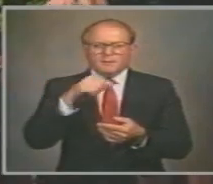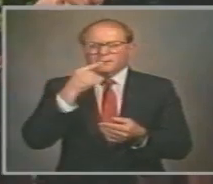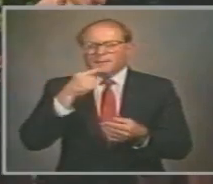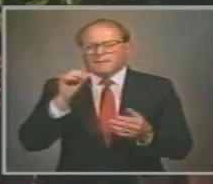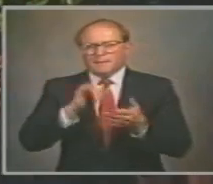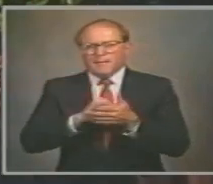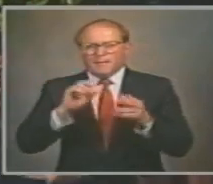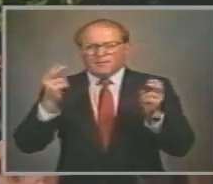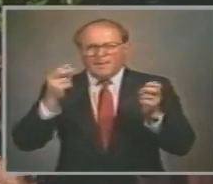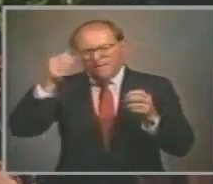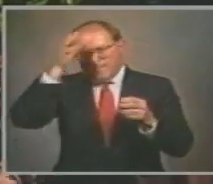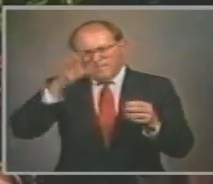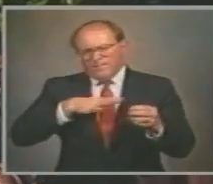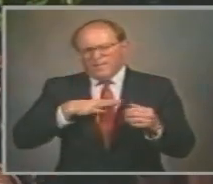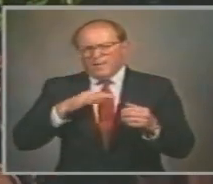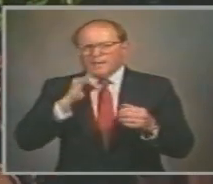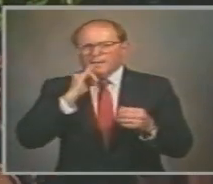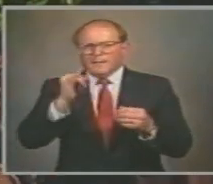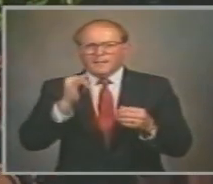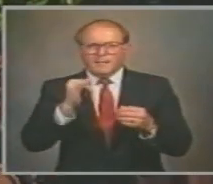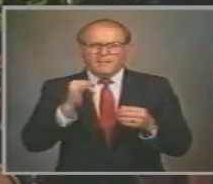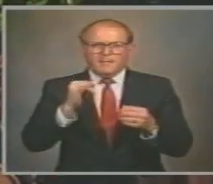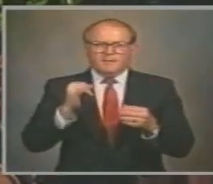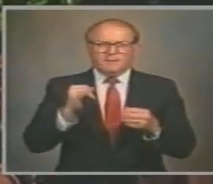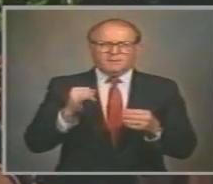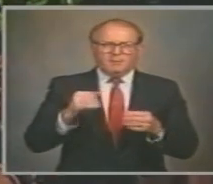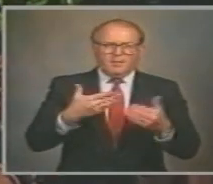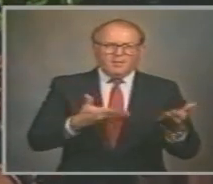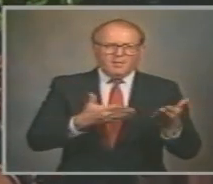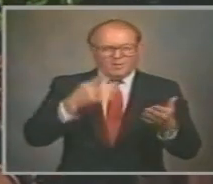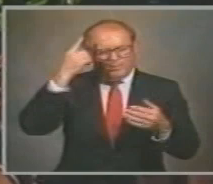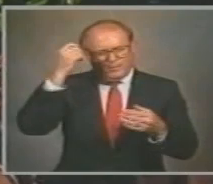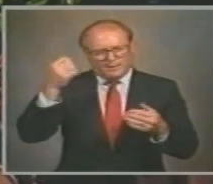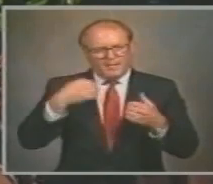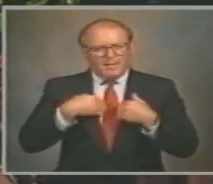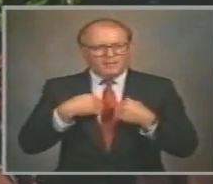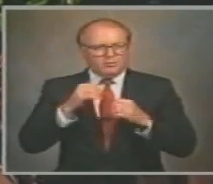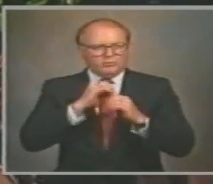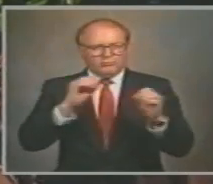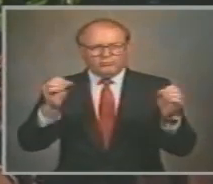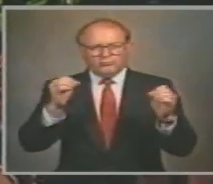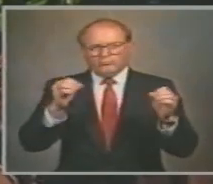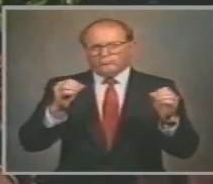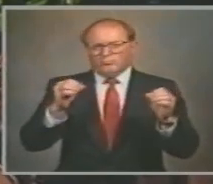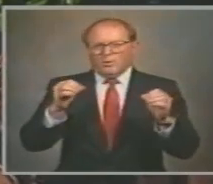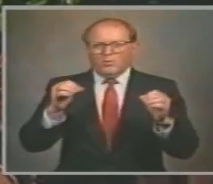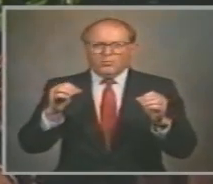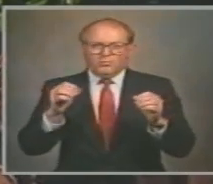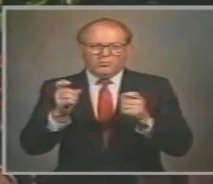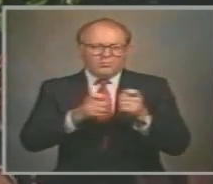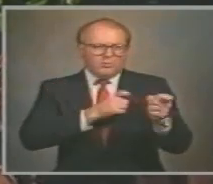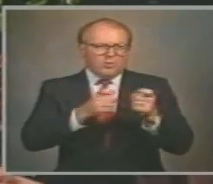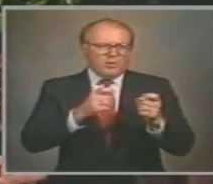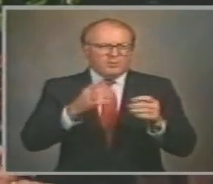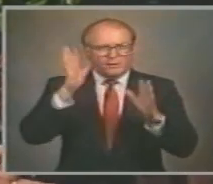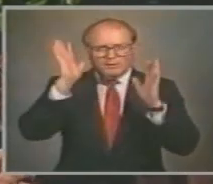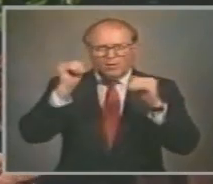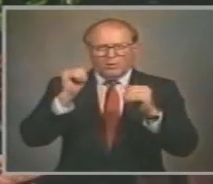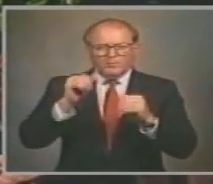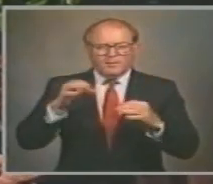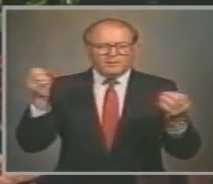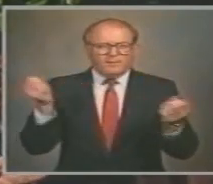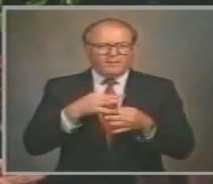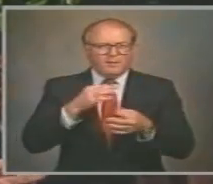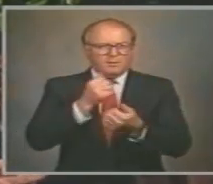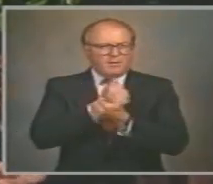no prevision of the end they were achieving. His origin, his growth, his steps, his hopes, his fears,